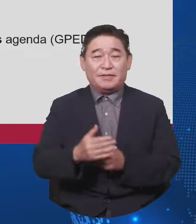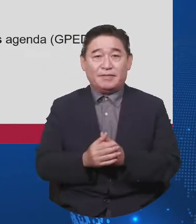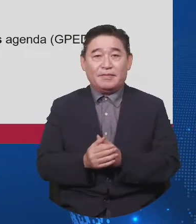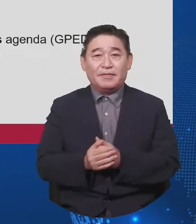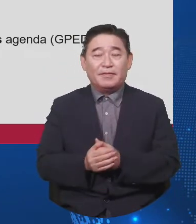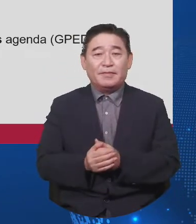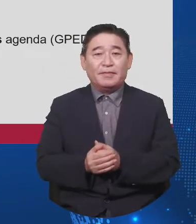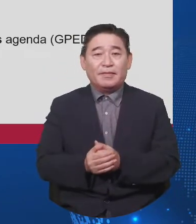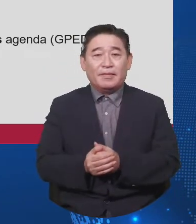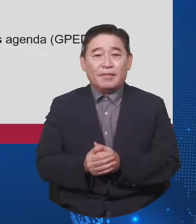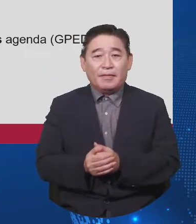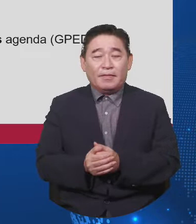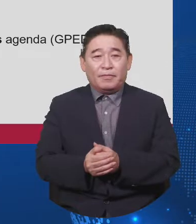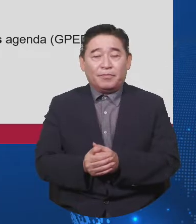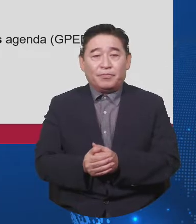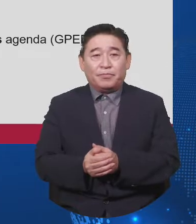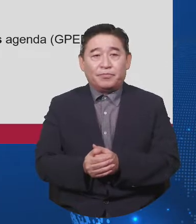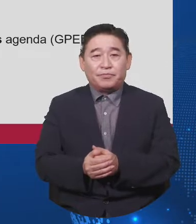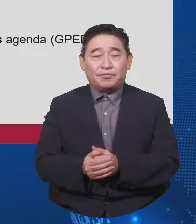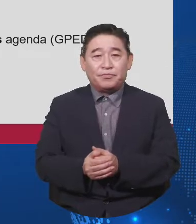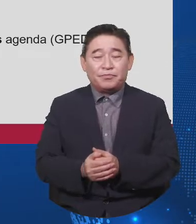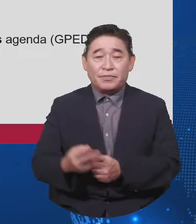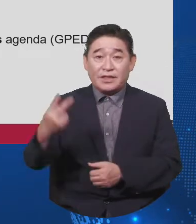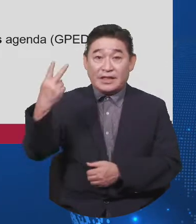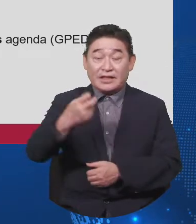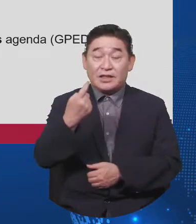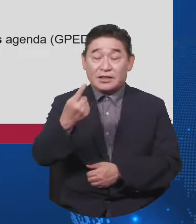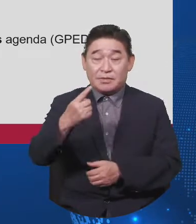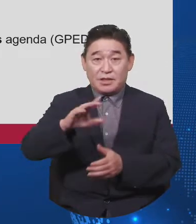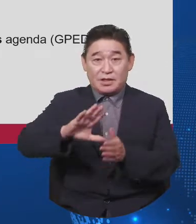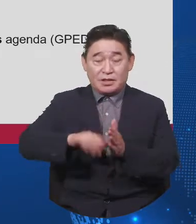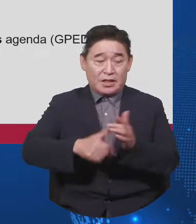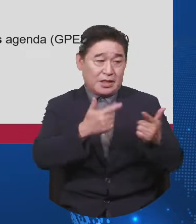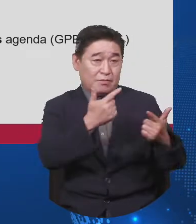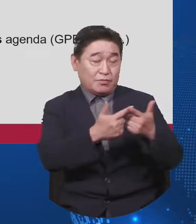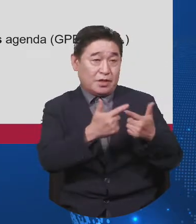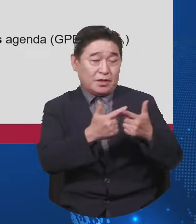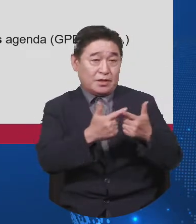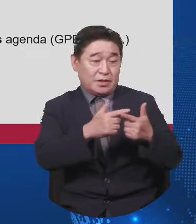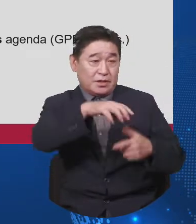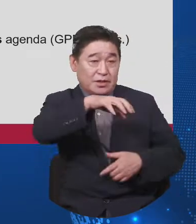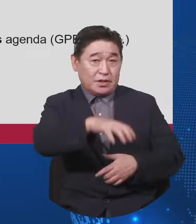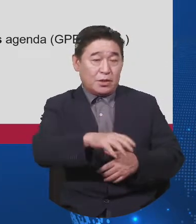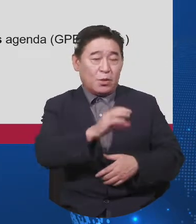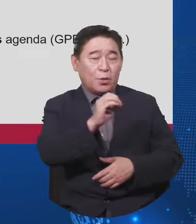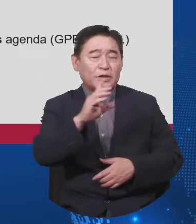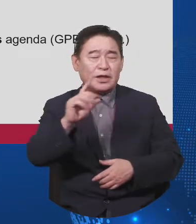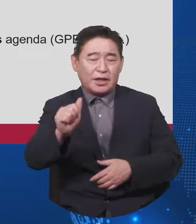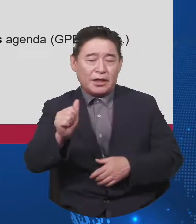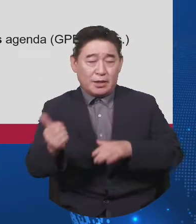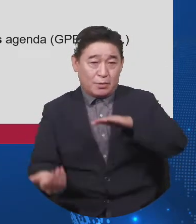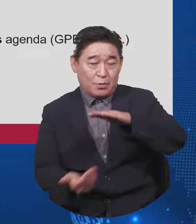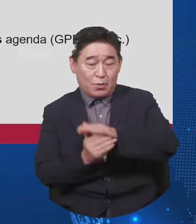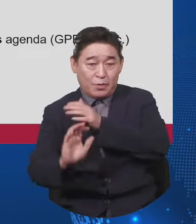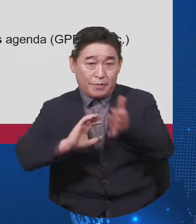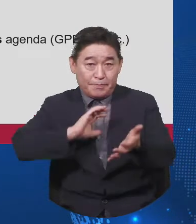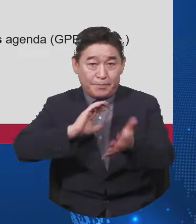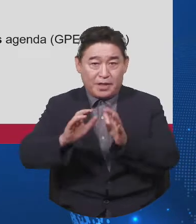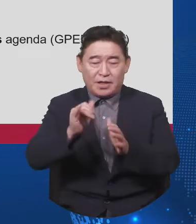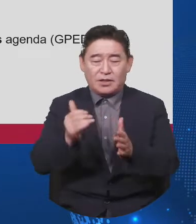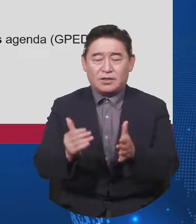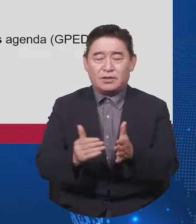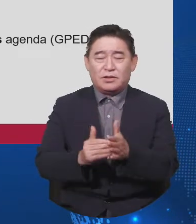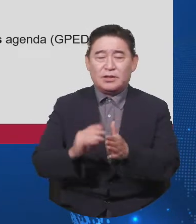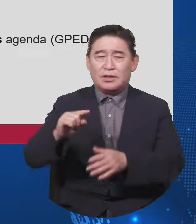Busan High-Level Meeting 2011, that we saw a couple of efforts over the last couple of years